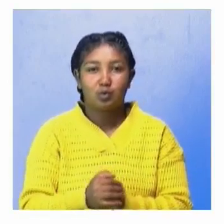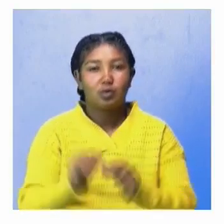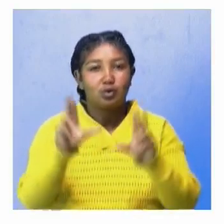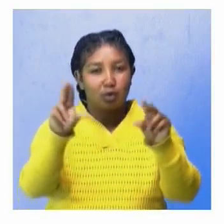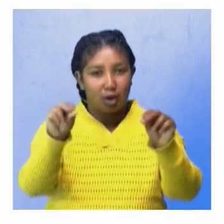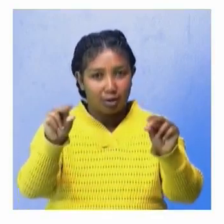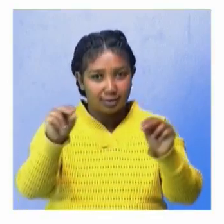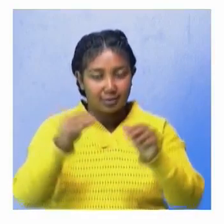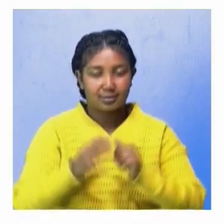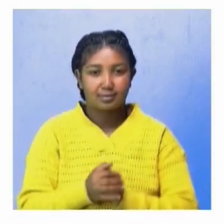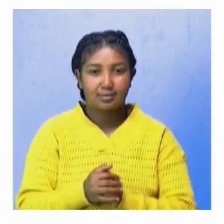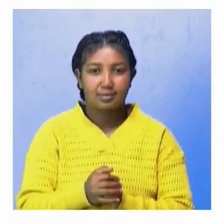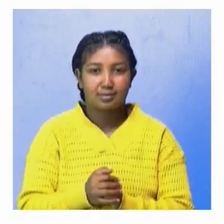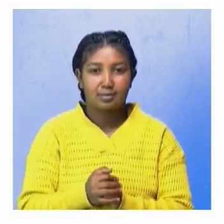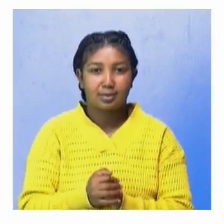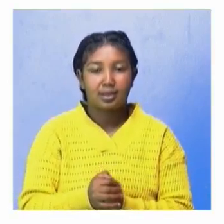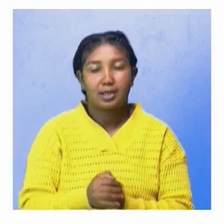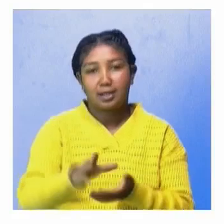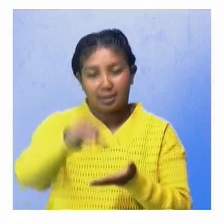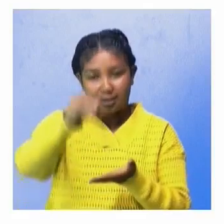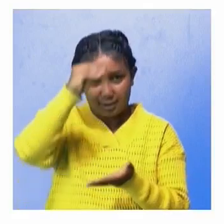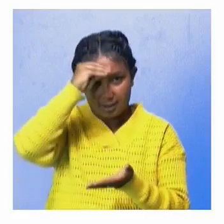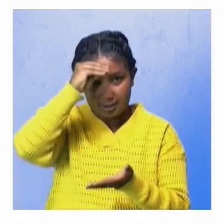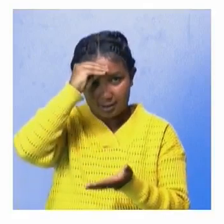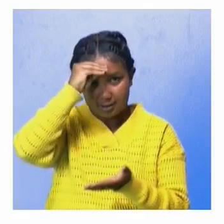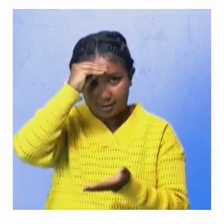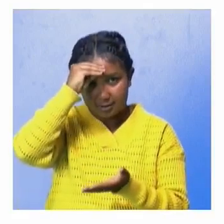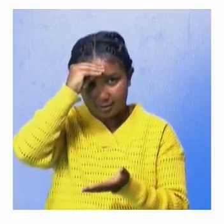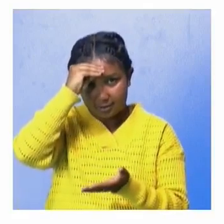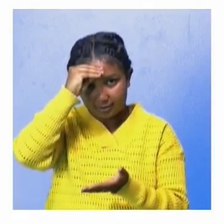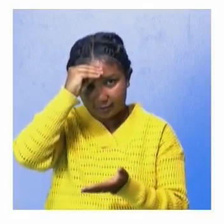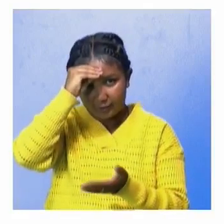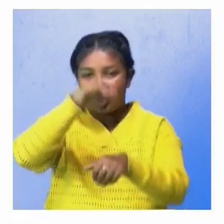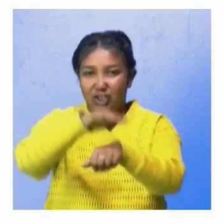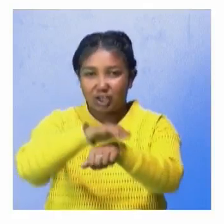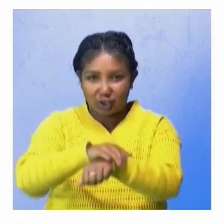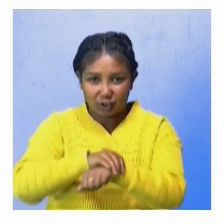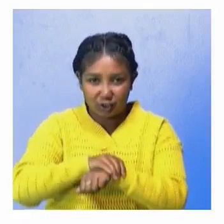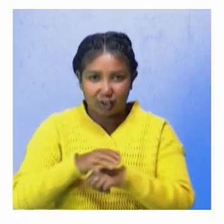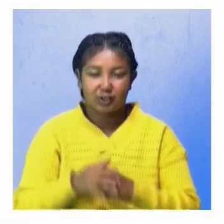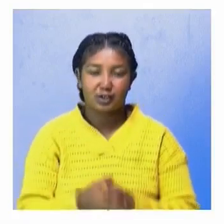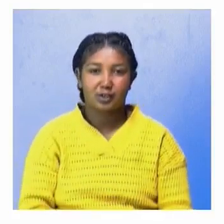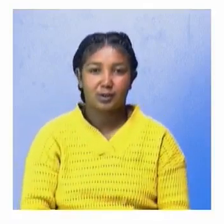not learn what? English.